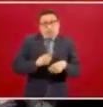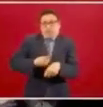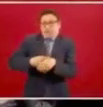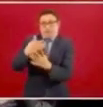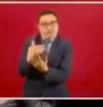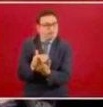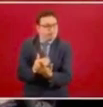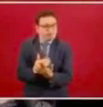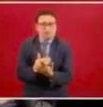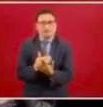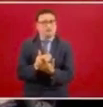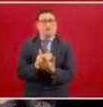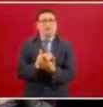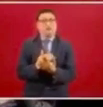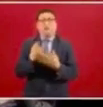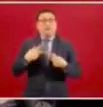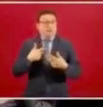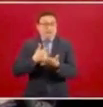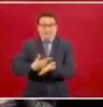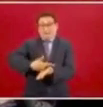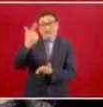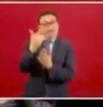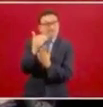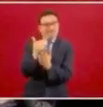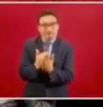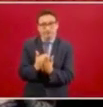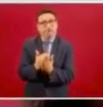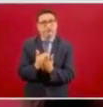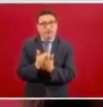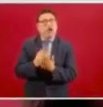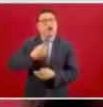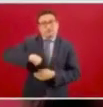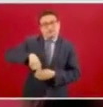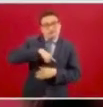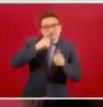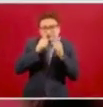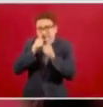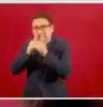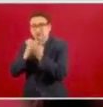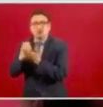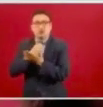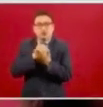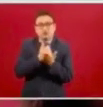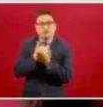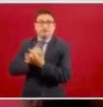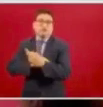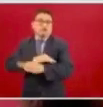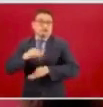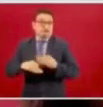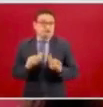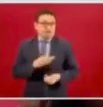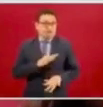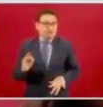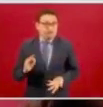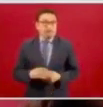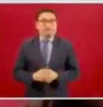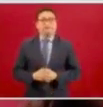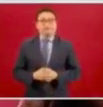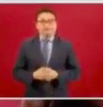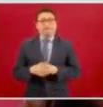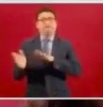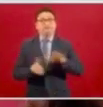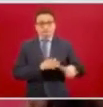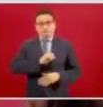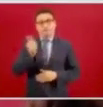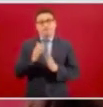a decrease in the number of infected cases, and we can have less fatalities, less infected